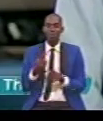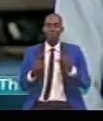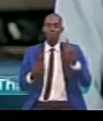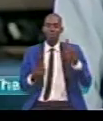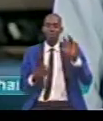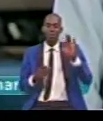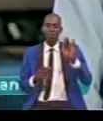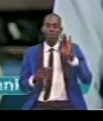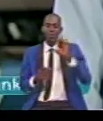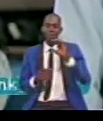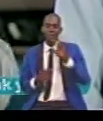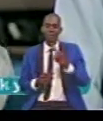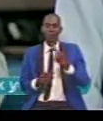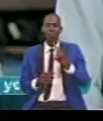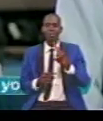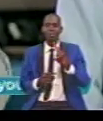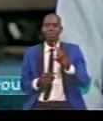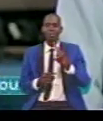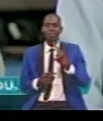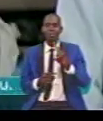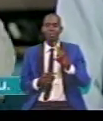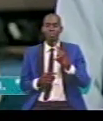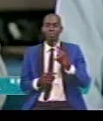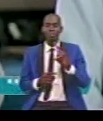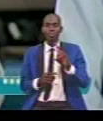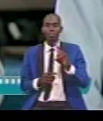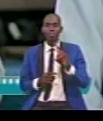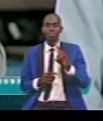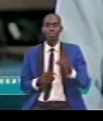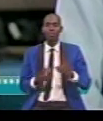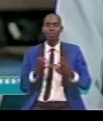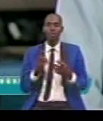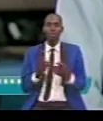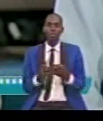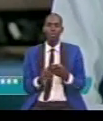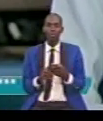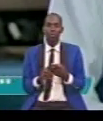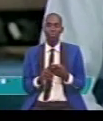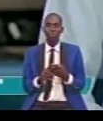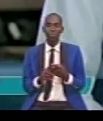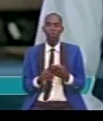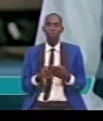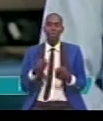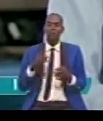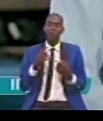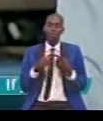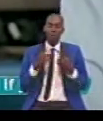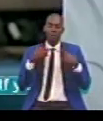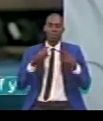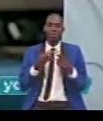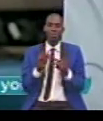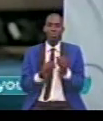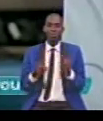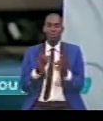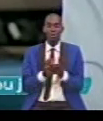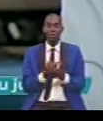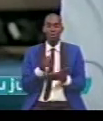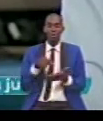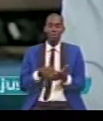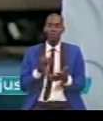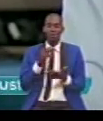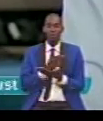1991. So I would really love to urge everyone, this is the holy ground. Just